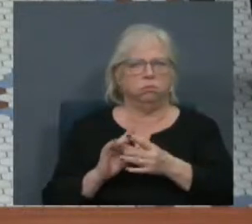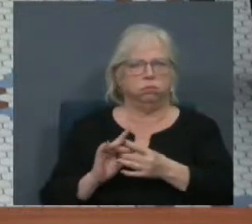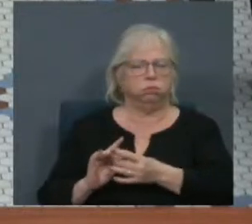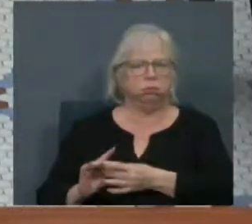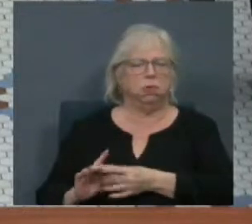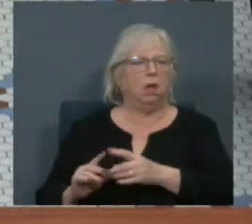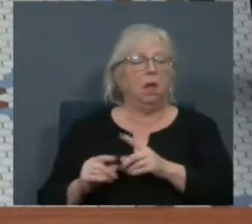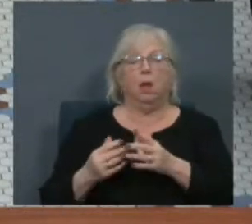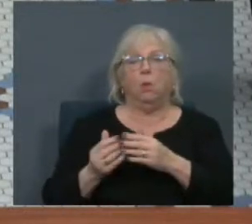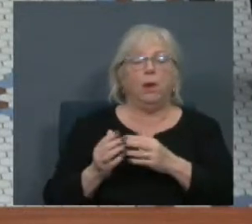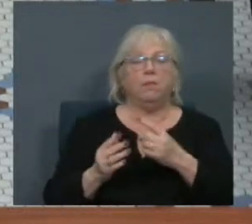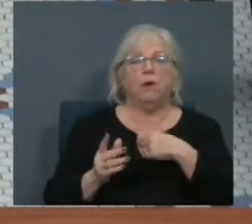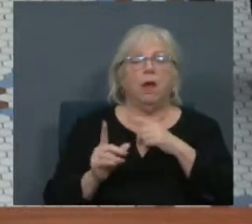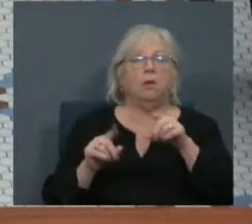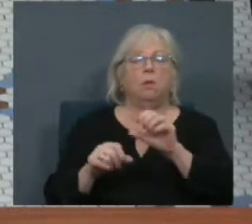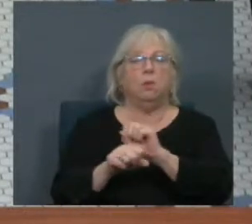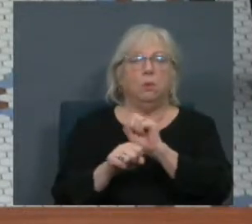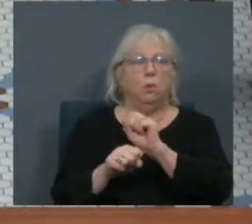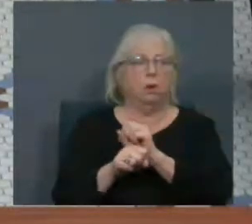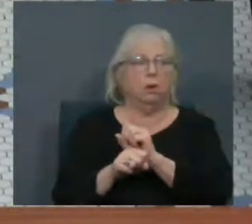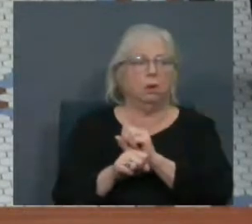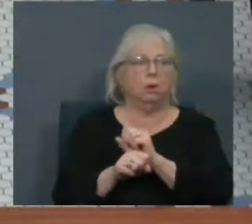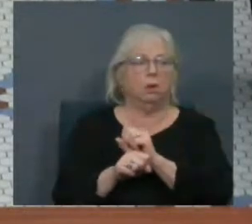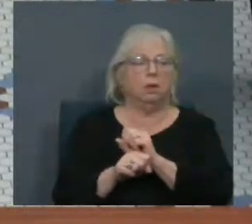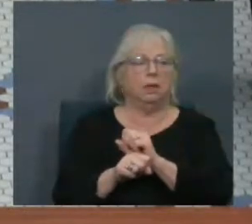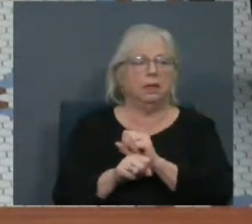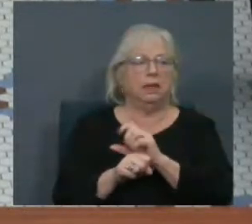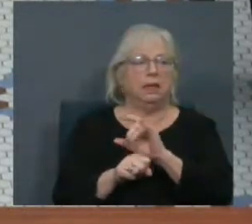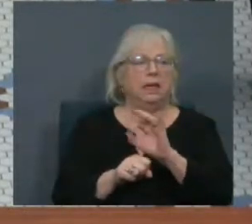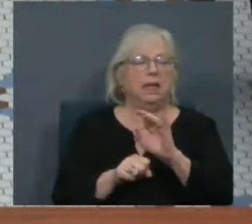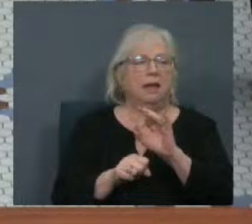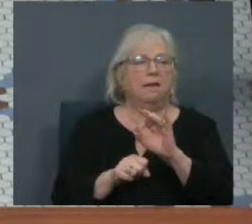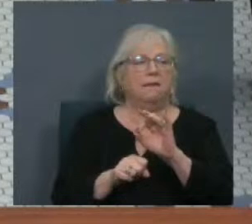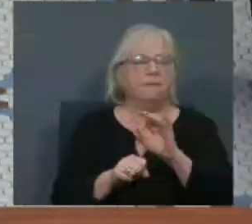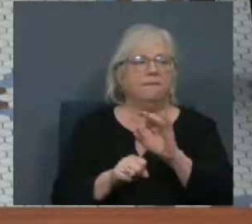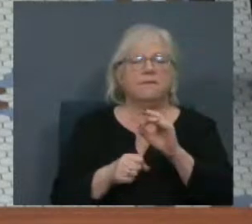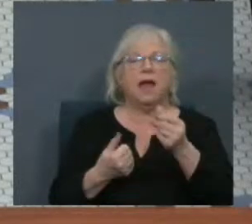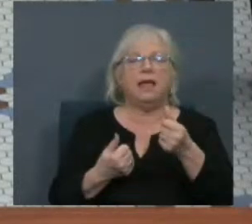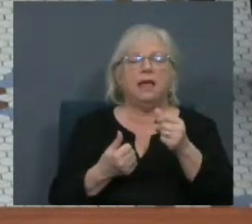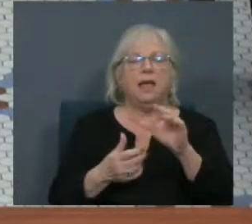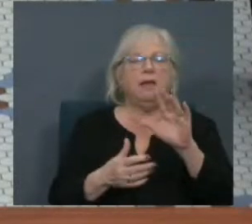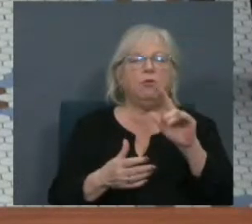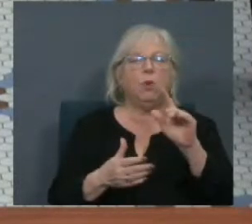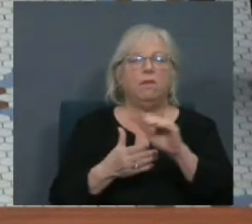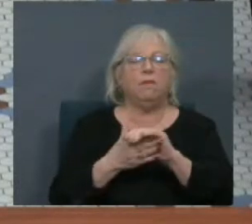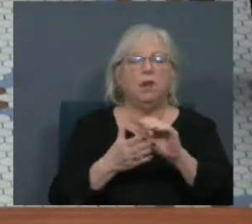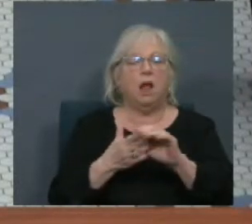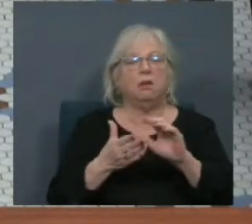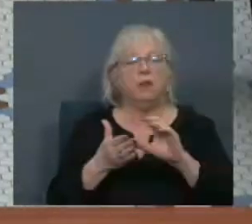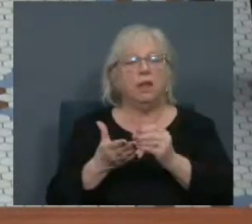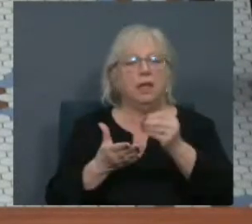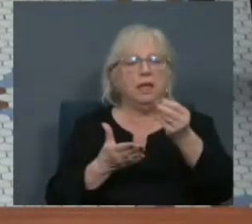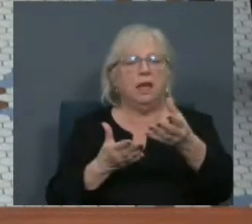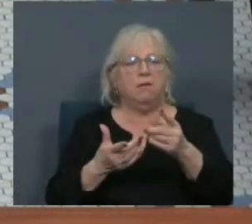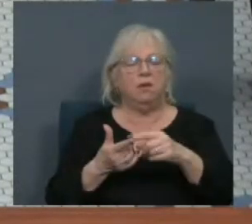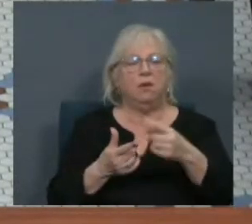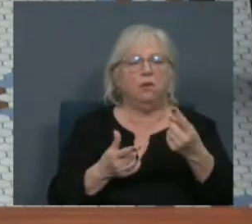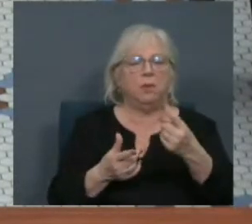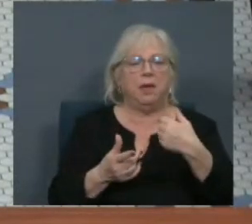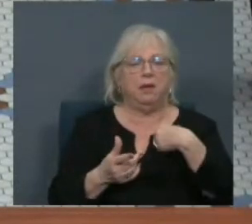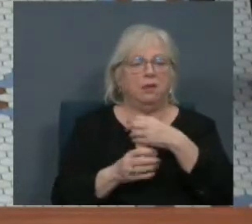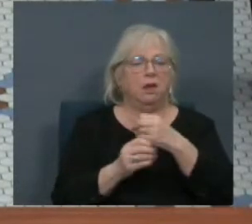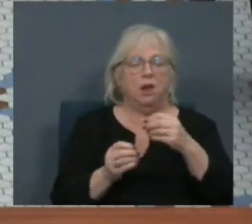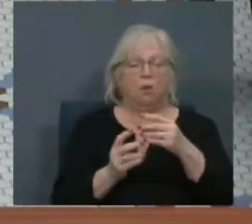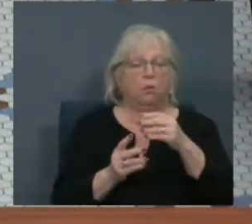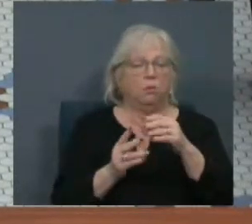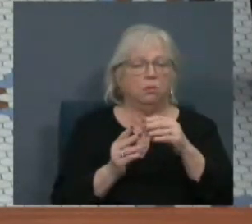Because whenever I go to work, if I give $25 to somebody who has no place to live and who has